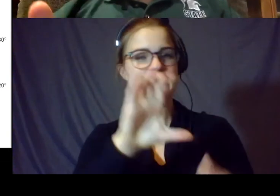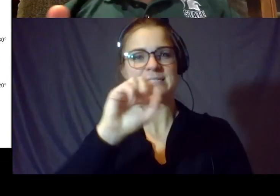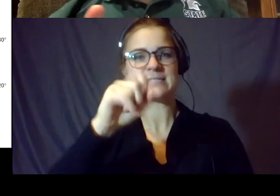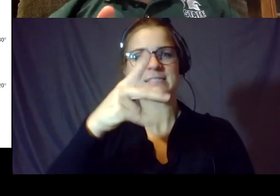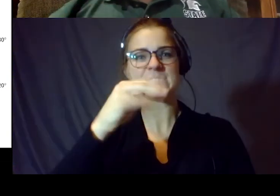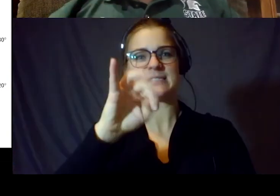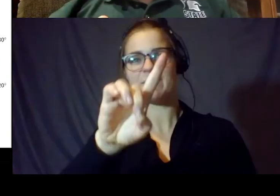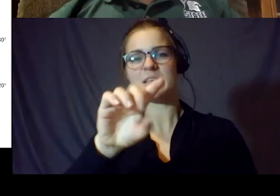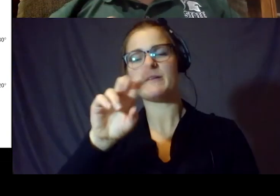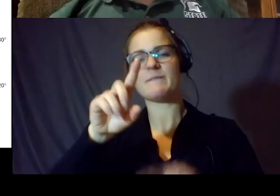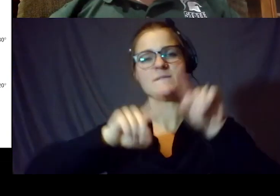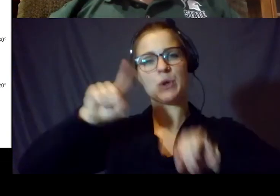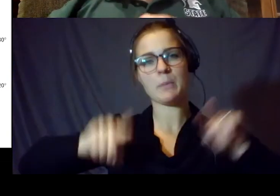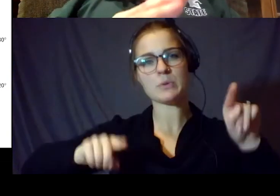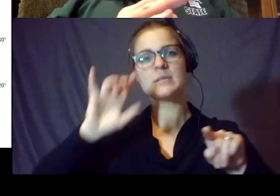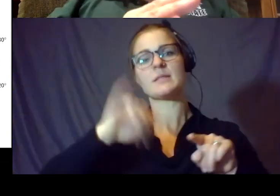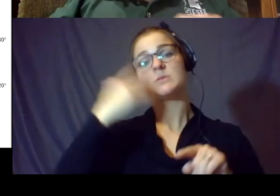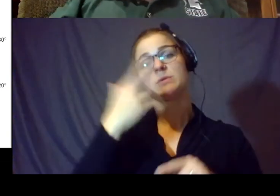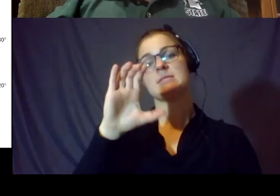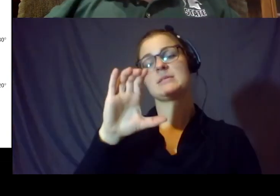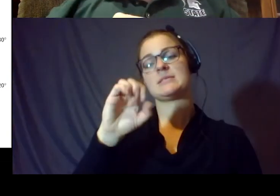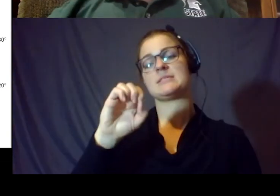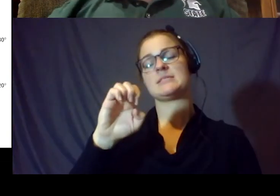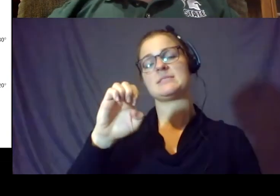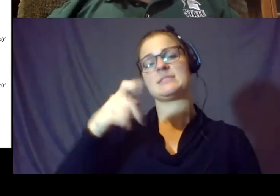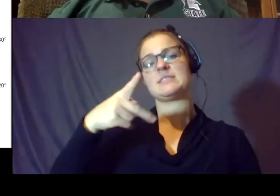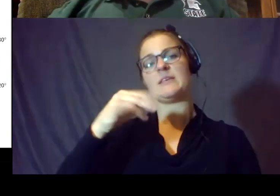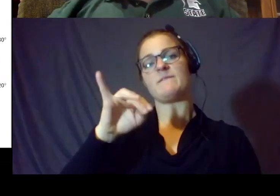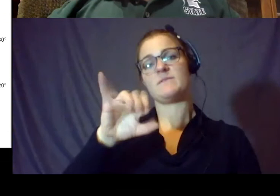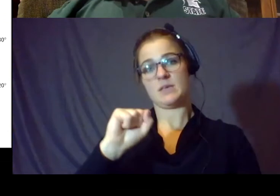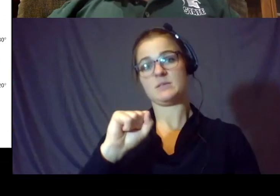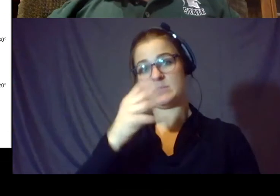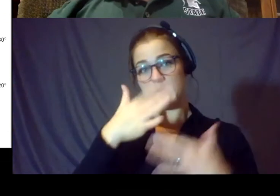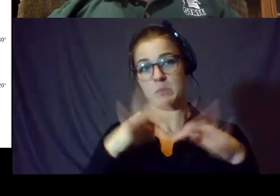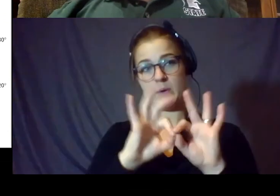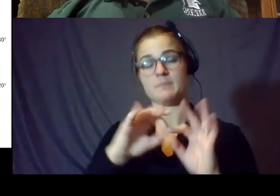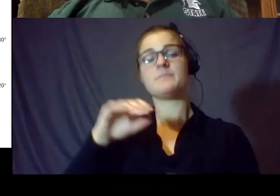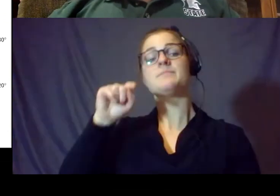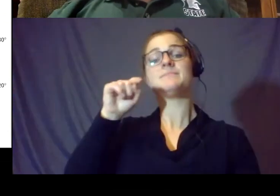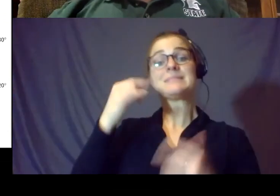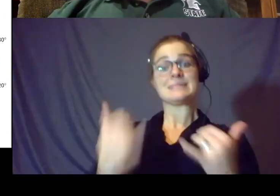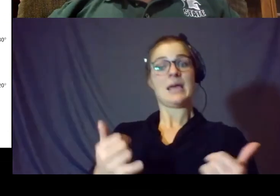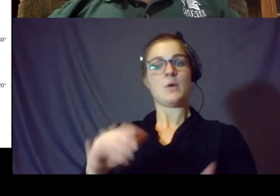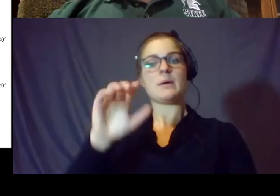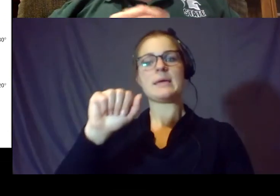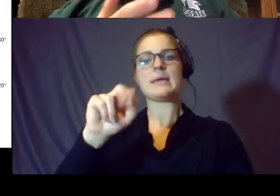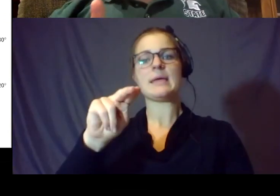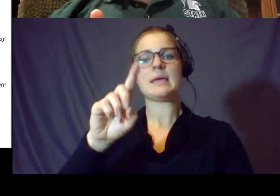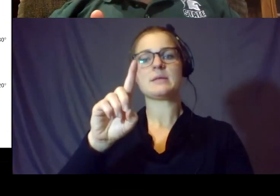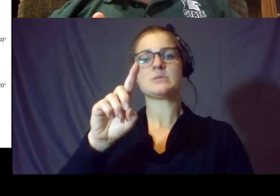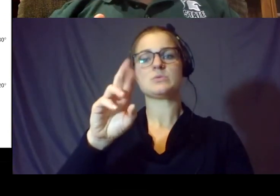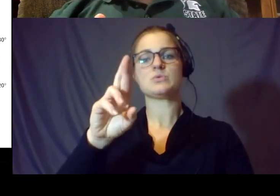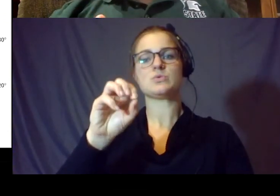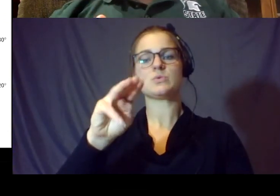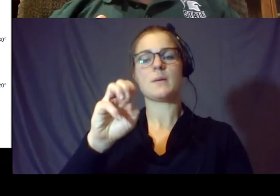that's what makes Cepheus important. Here's the constellation of Andromeda. This is also very easy to find because, for one thing, it's